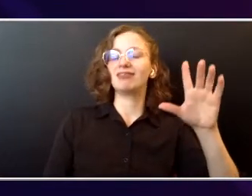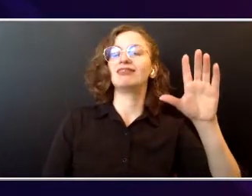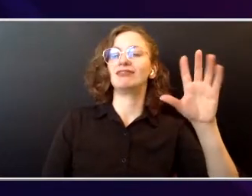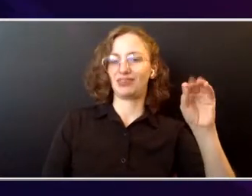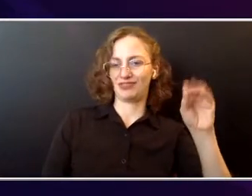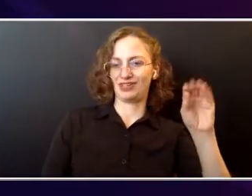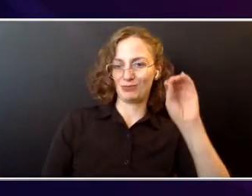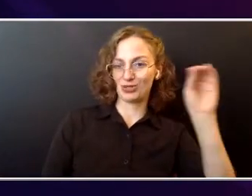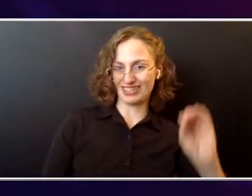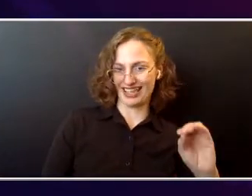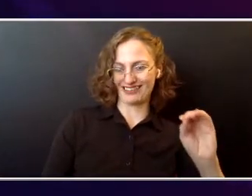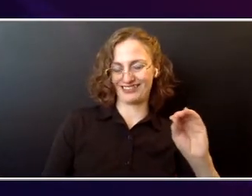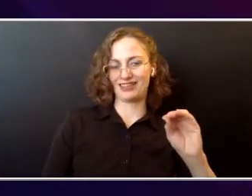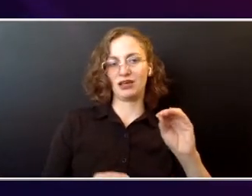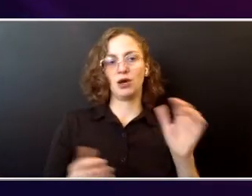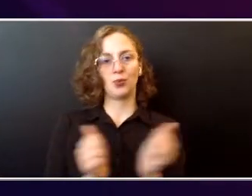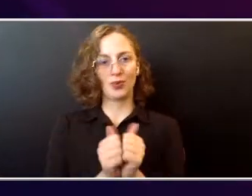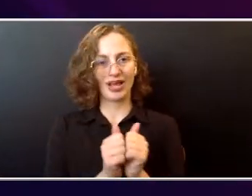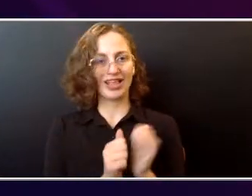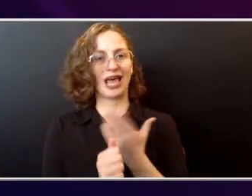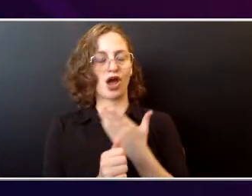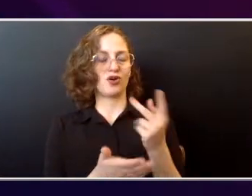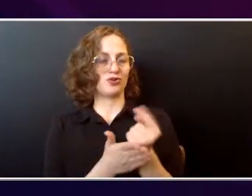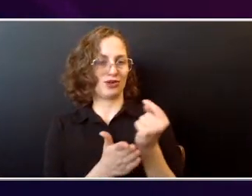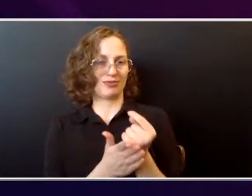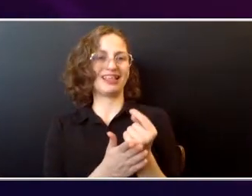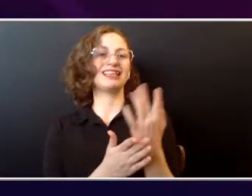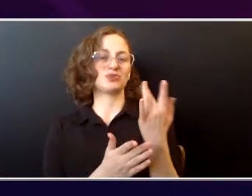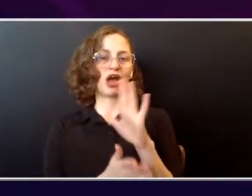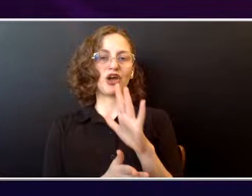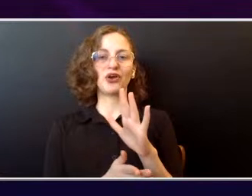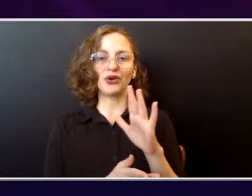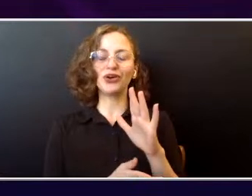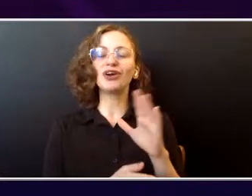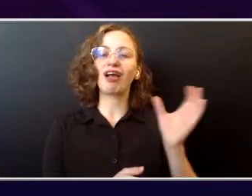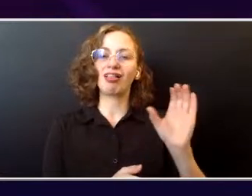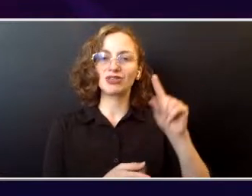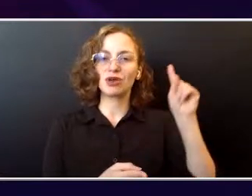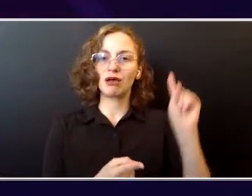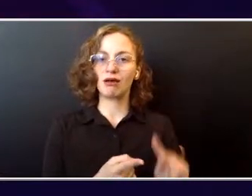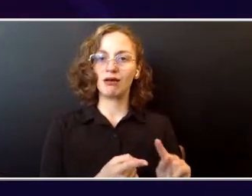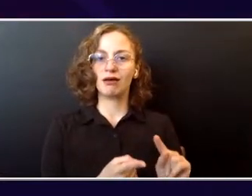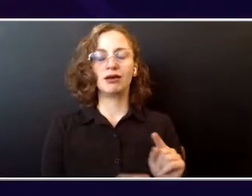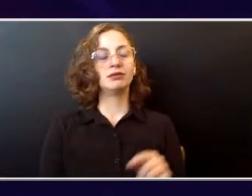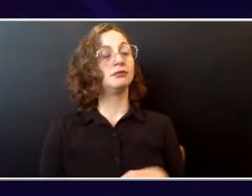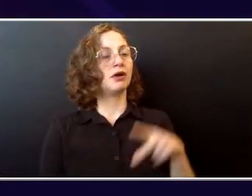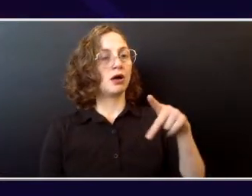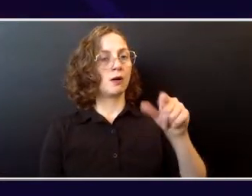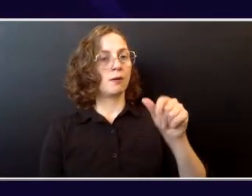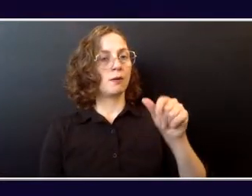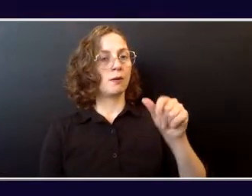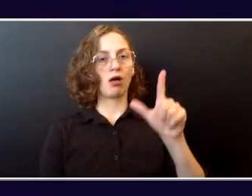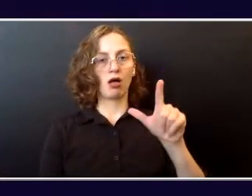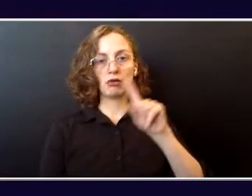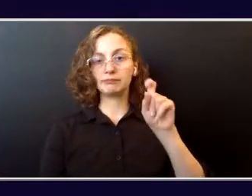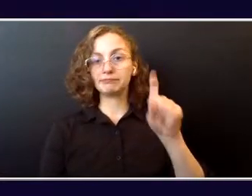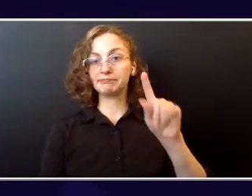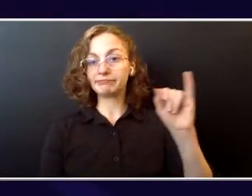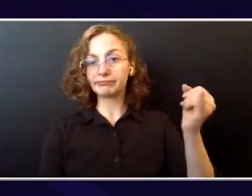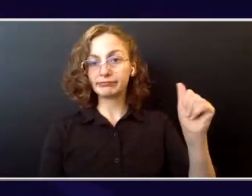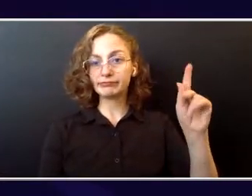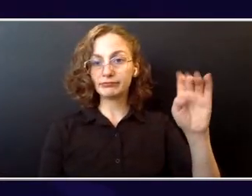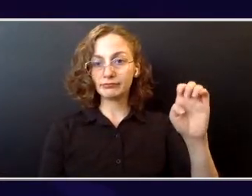That's so incredible. Yeah. Paul has a question for you, Jade. Paul wants to know if you or Aubrey's dad have